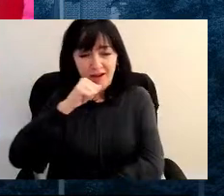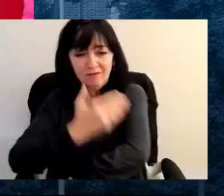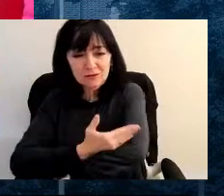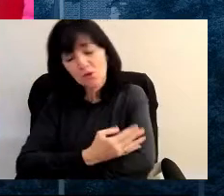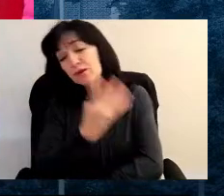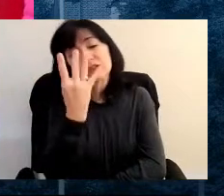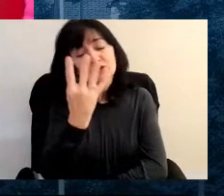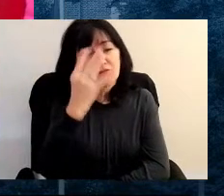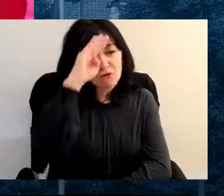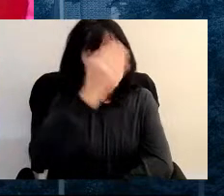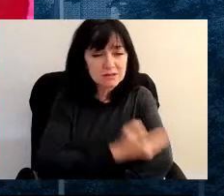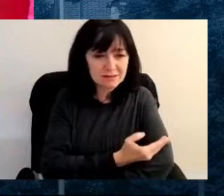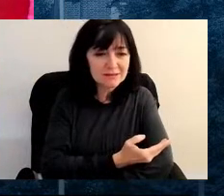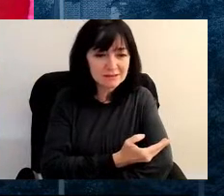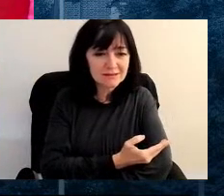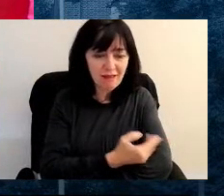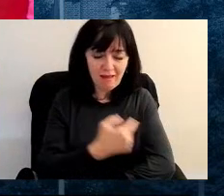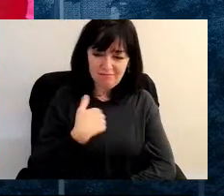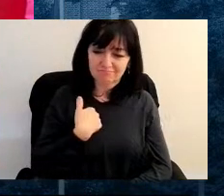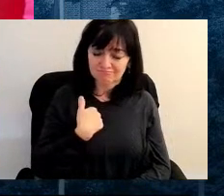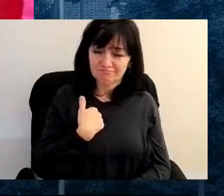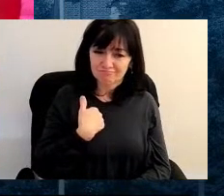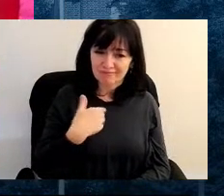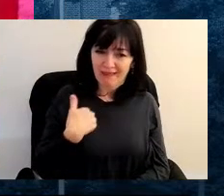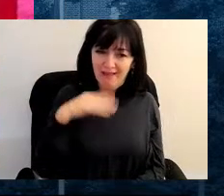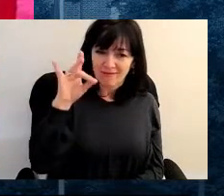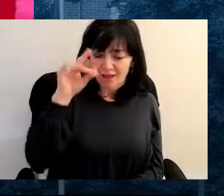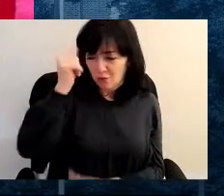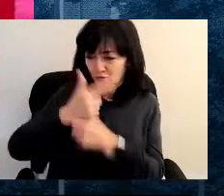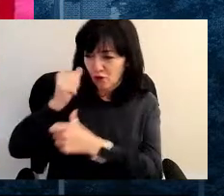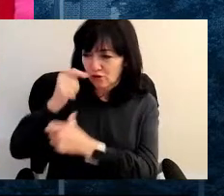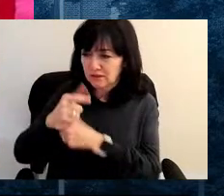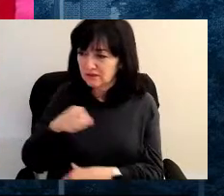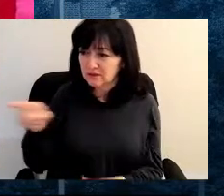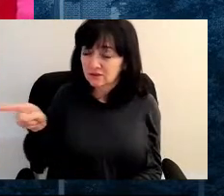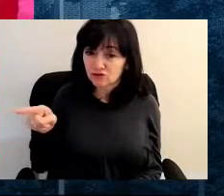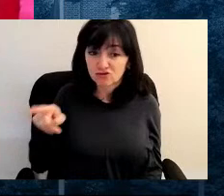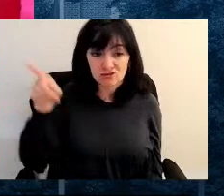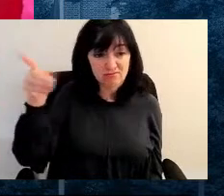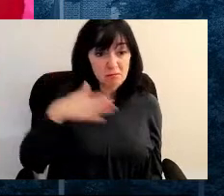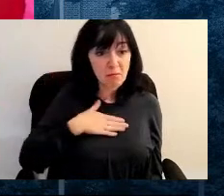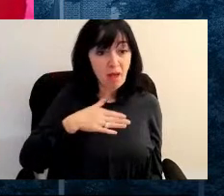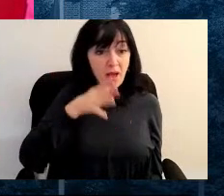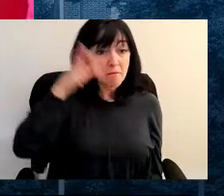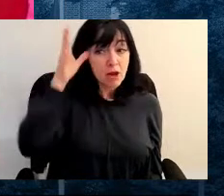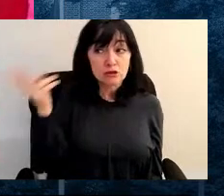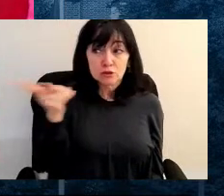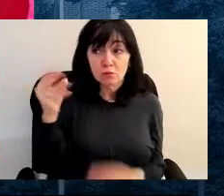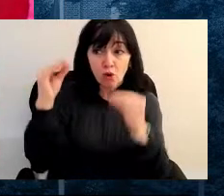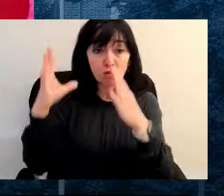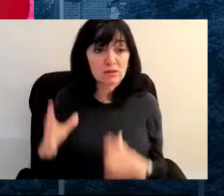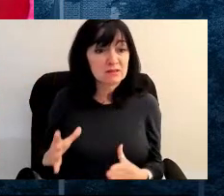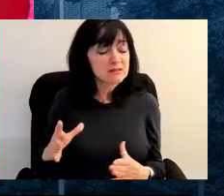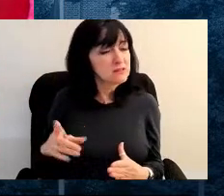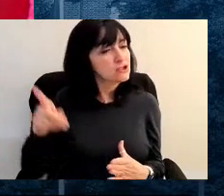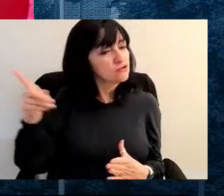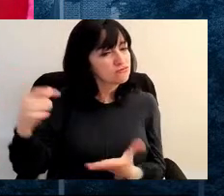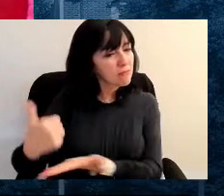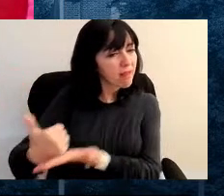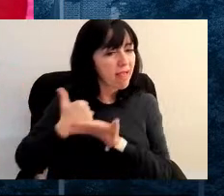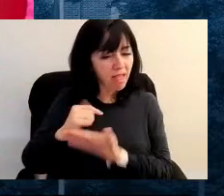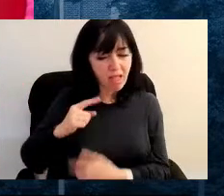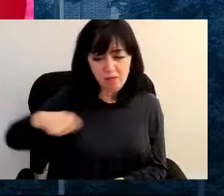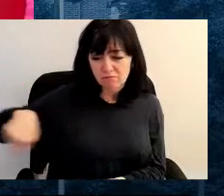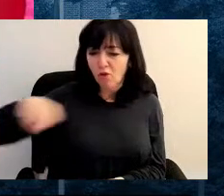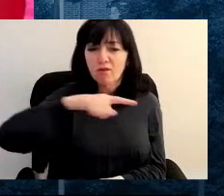sons. I also know a difference a good teacher can make in the life of a student. And that's why we believe,